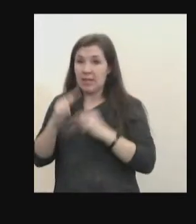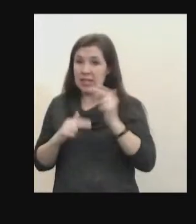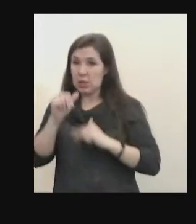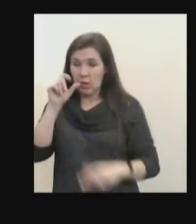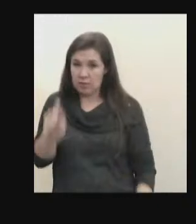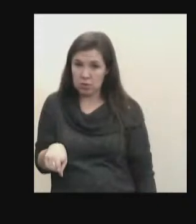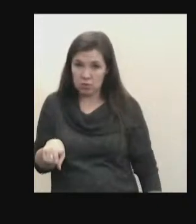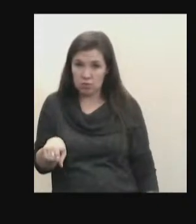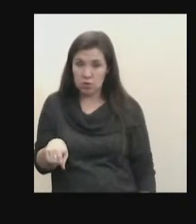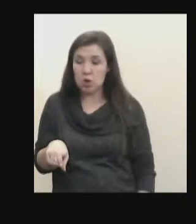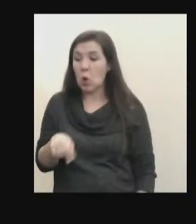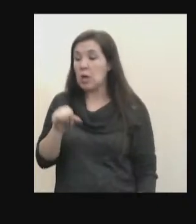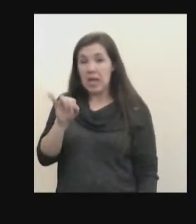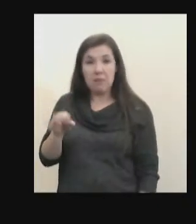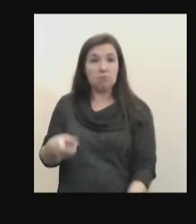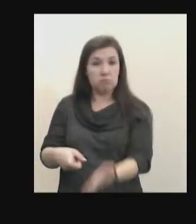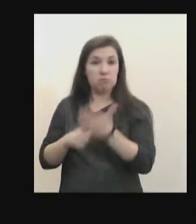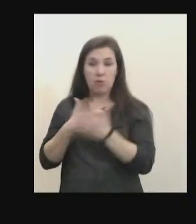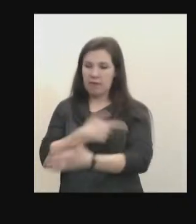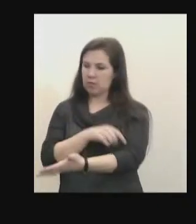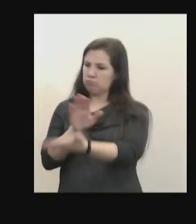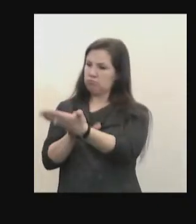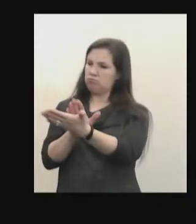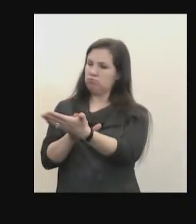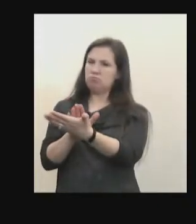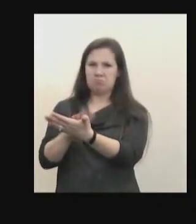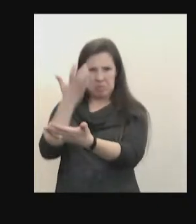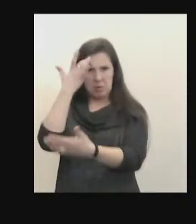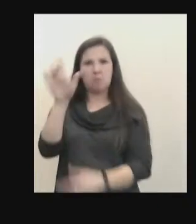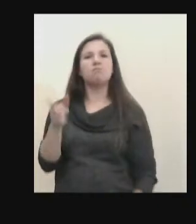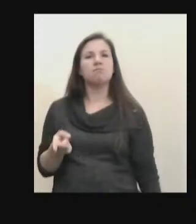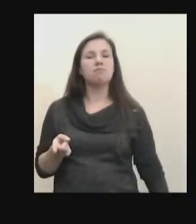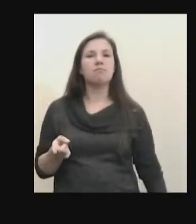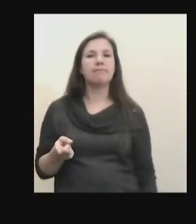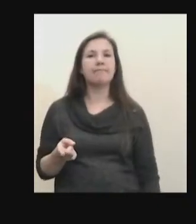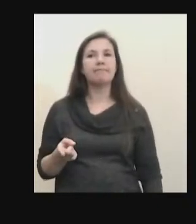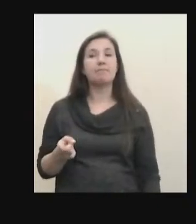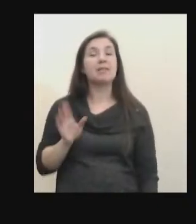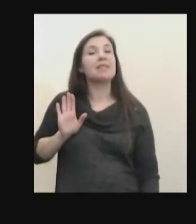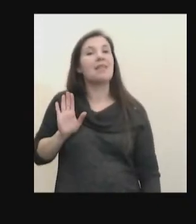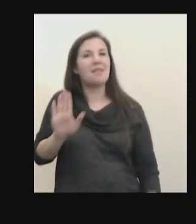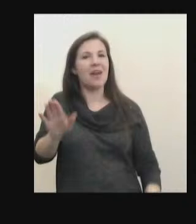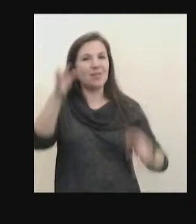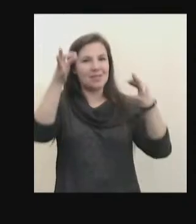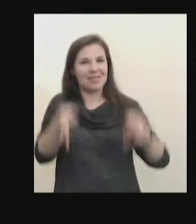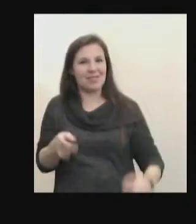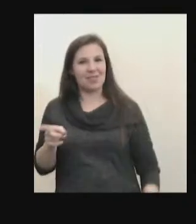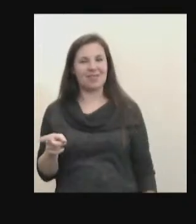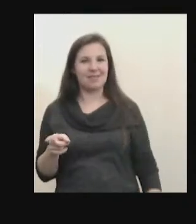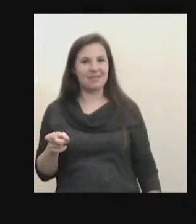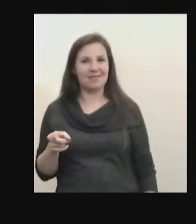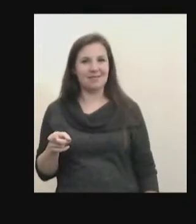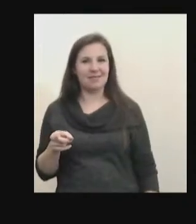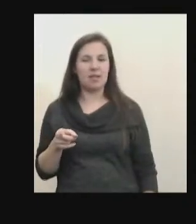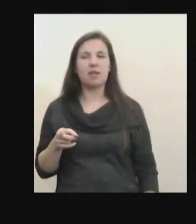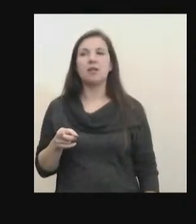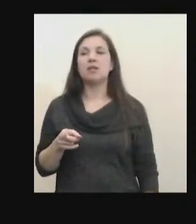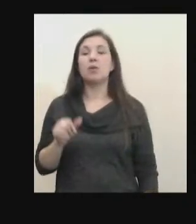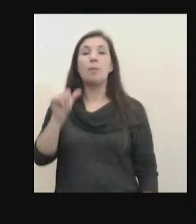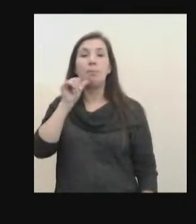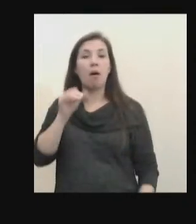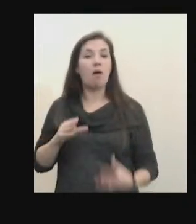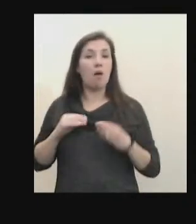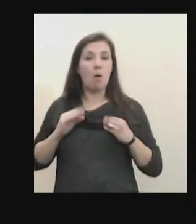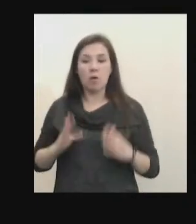doing it, I commend them. It is a smart thing to do, but it is their decision at this point. It is the decision of the bar owner, the restaurant